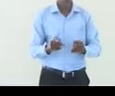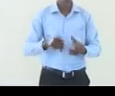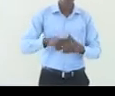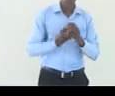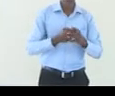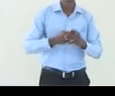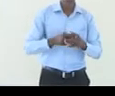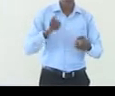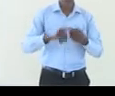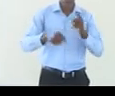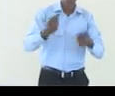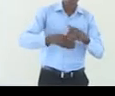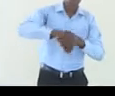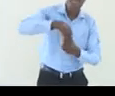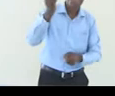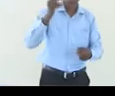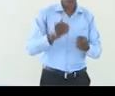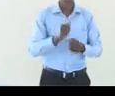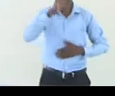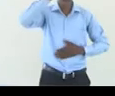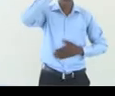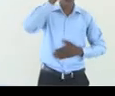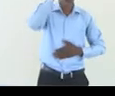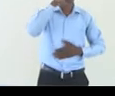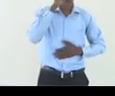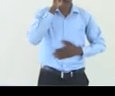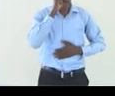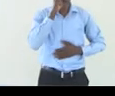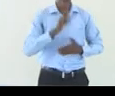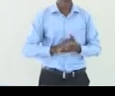even import custom design champagne.